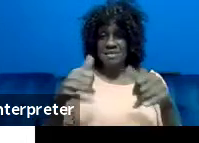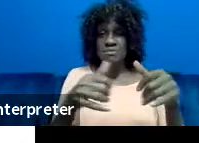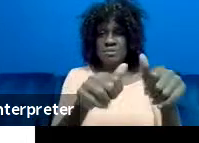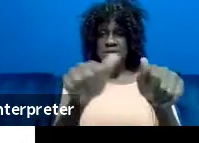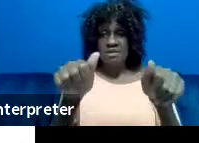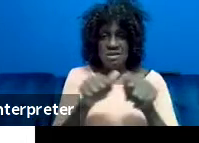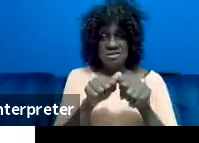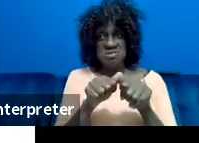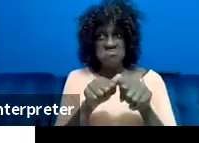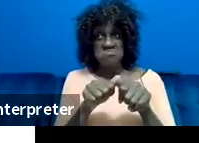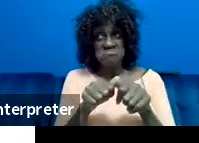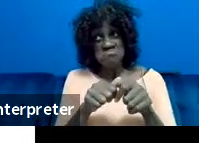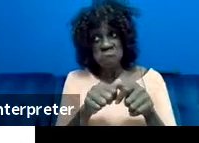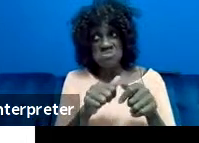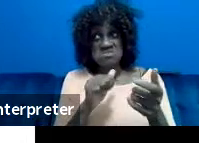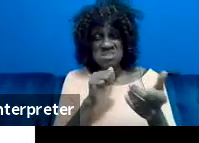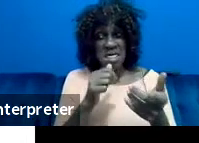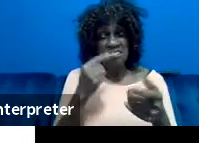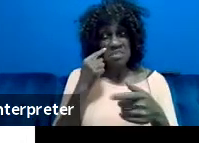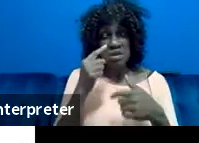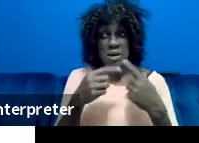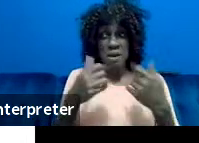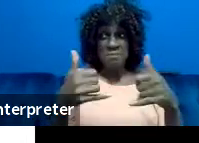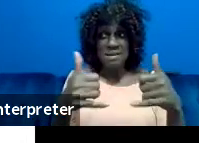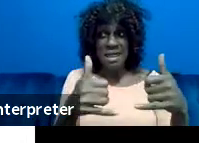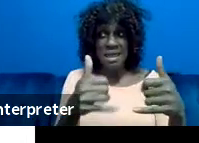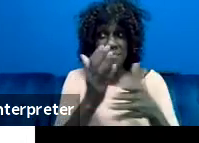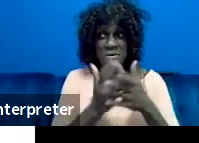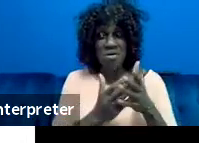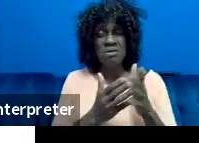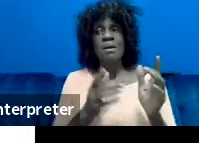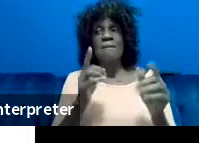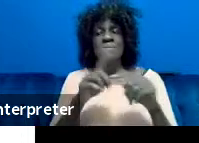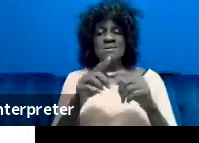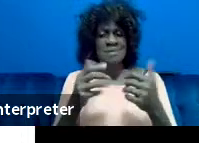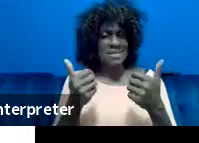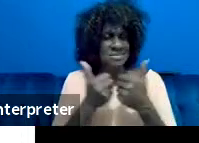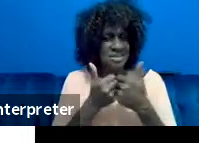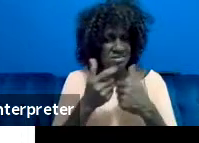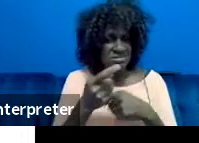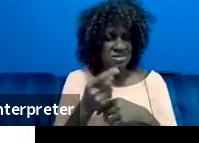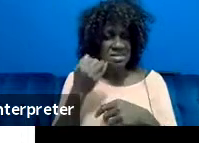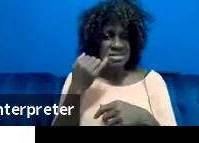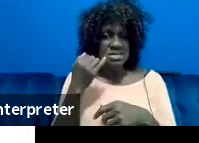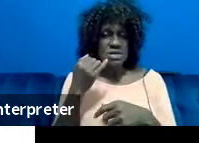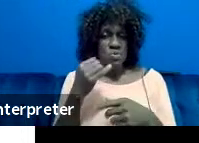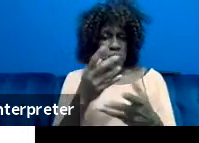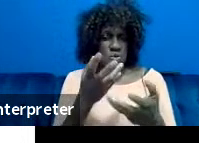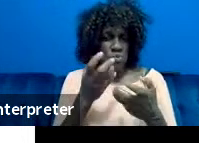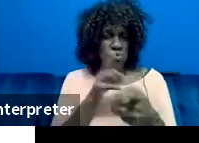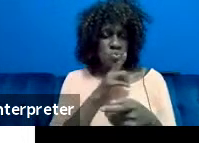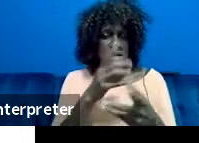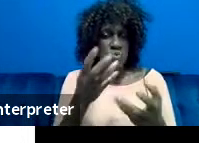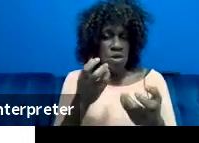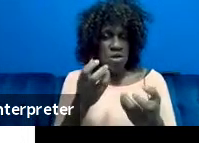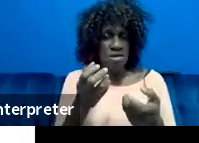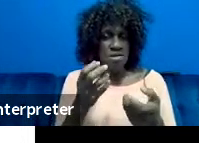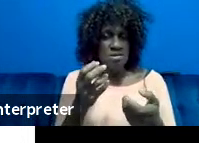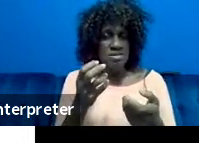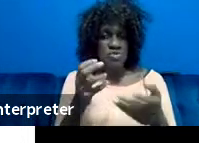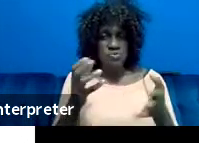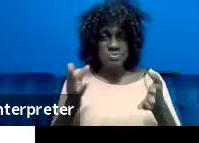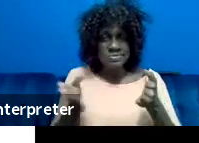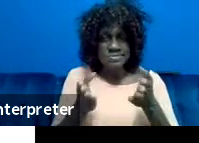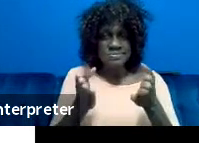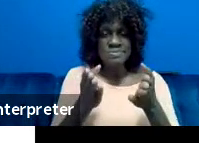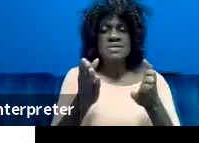be considered a play component, but I would challenge that what we're really after is to encourage as